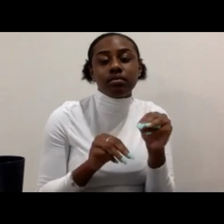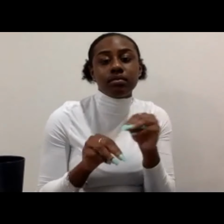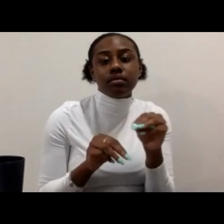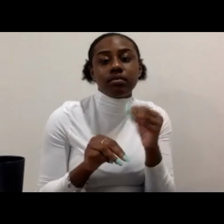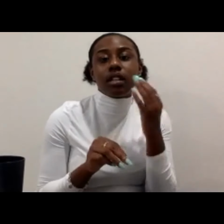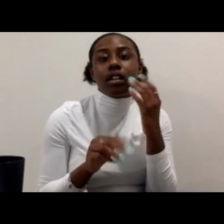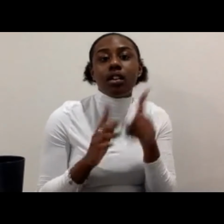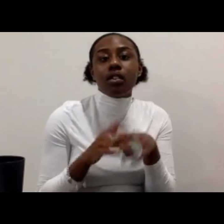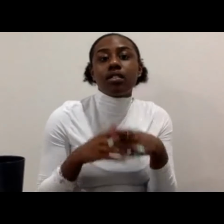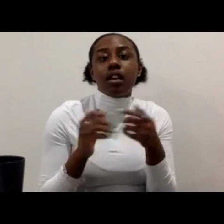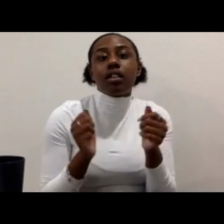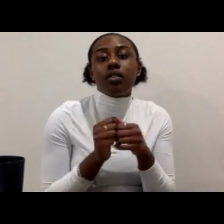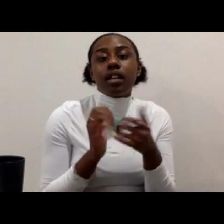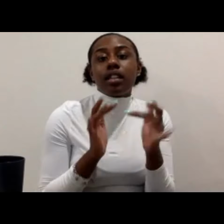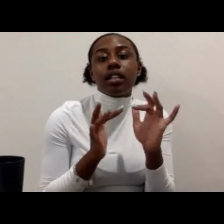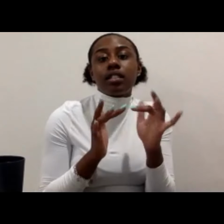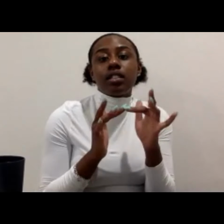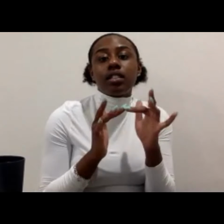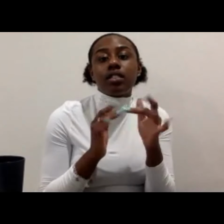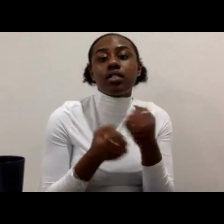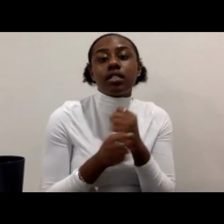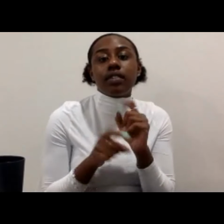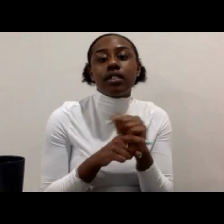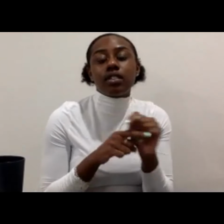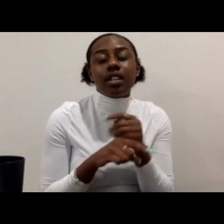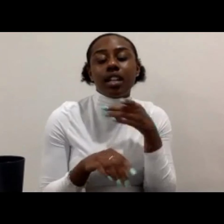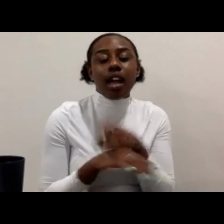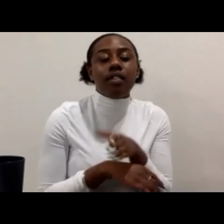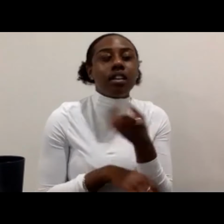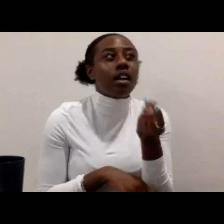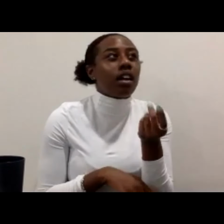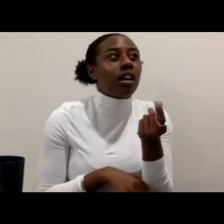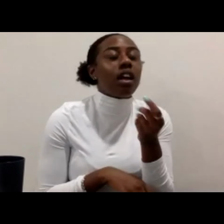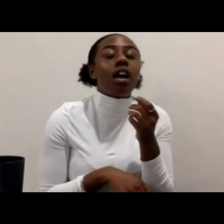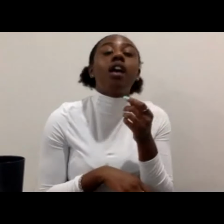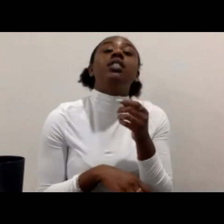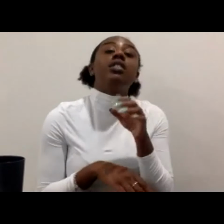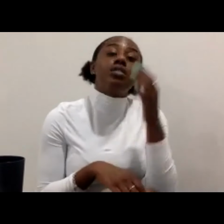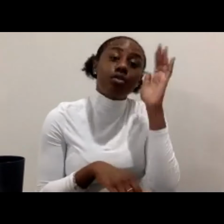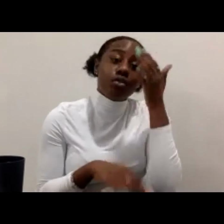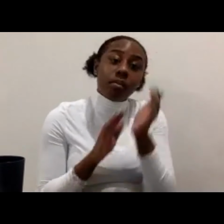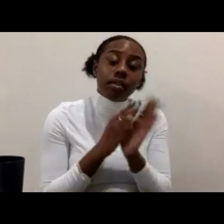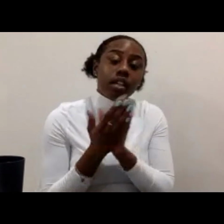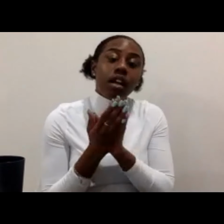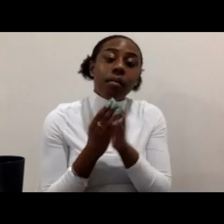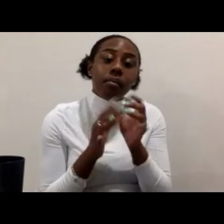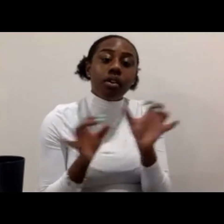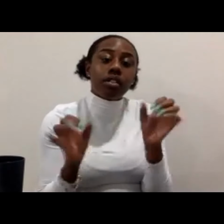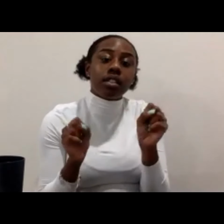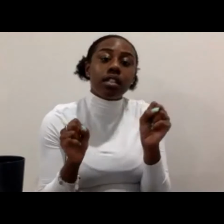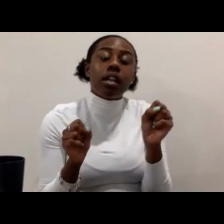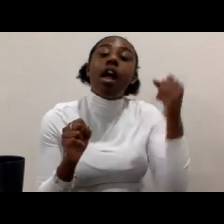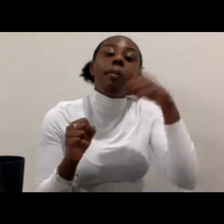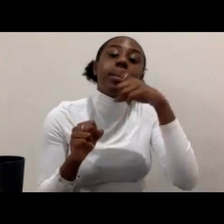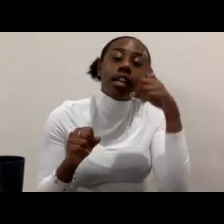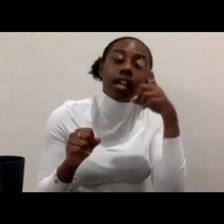digital safety trainings after the election of Trump. because of our network members, because